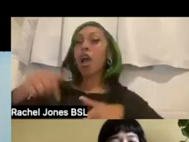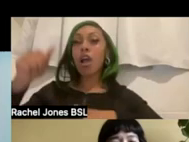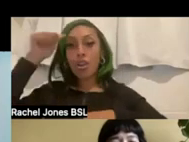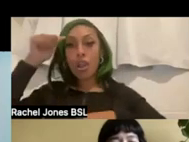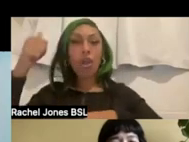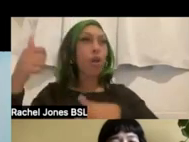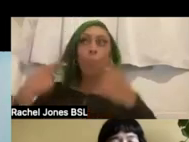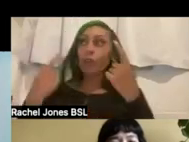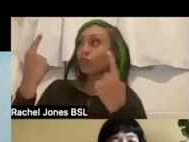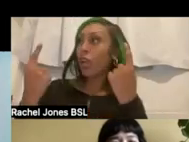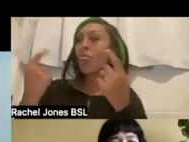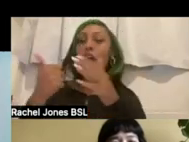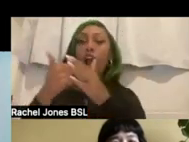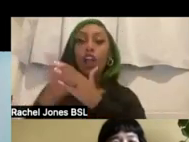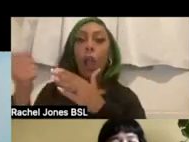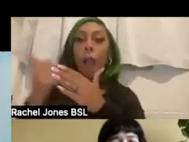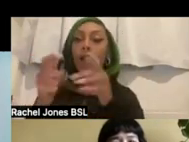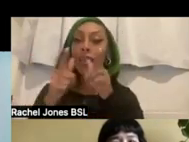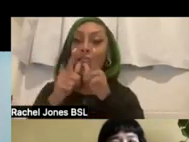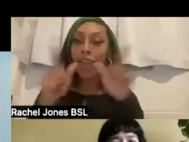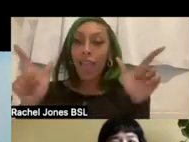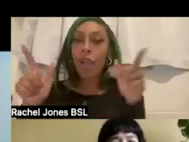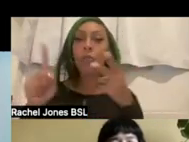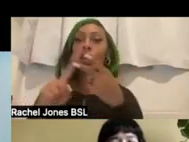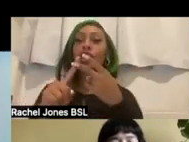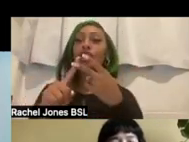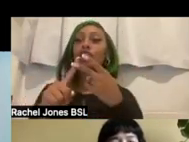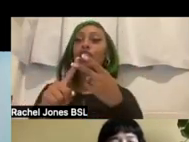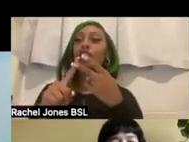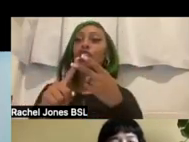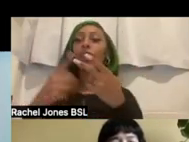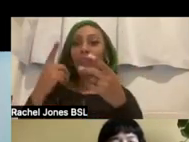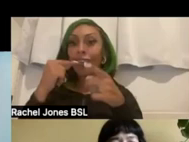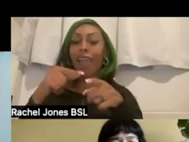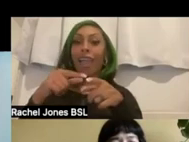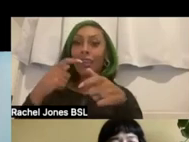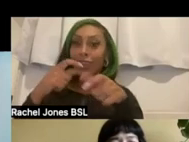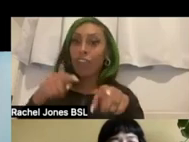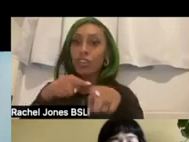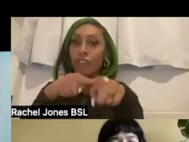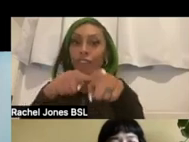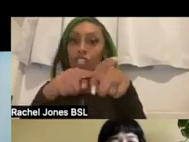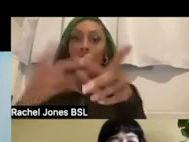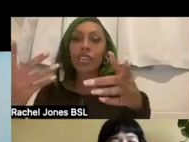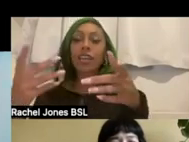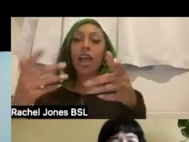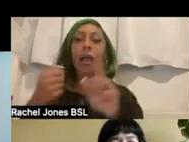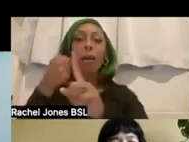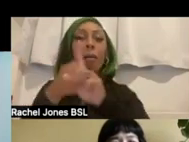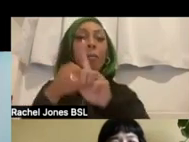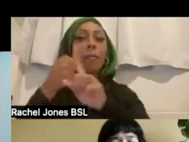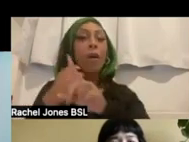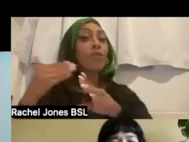and activist work. I embarked on a collaborative research project that